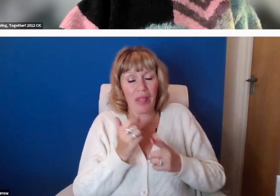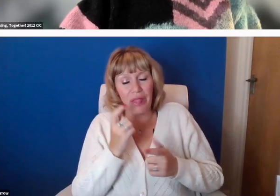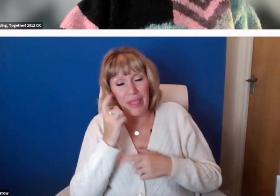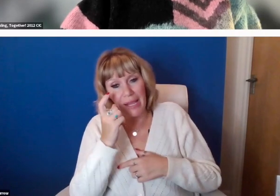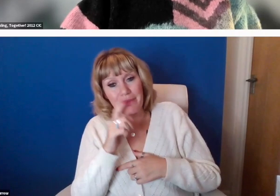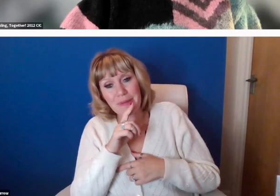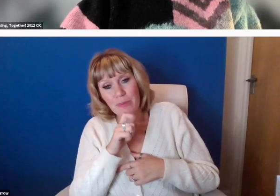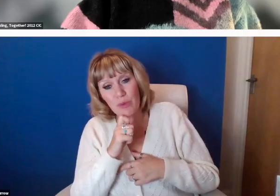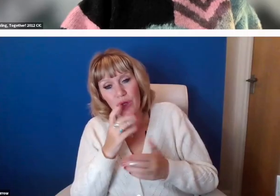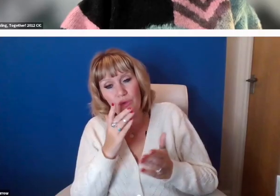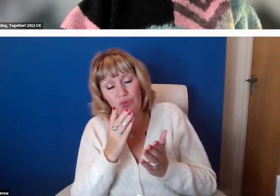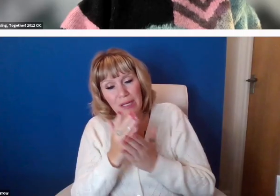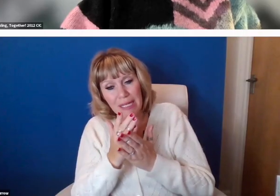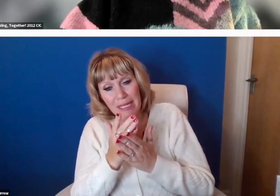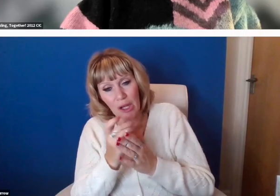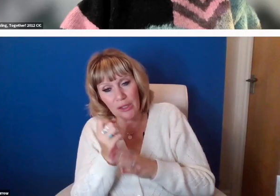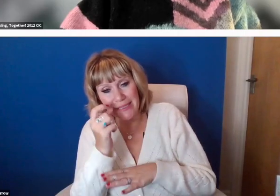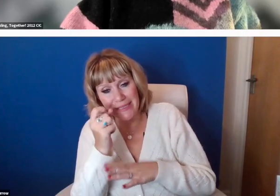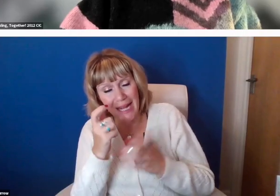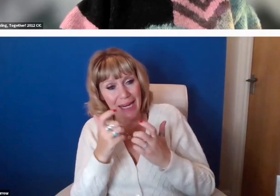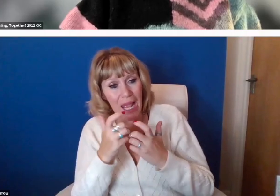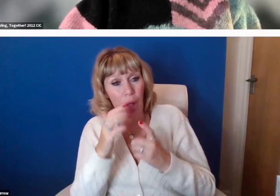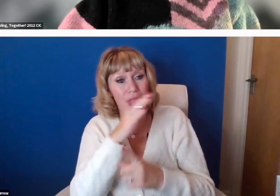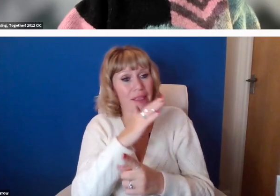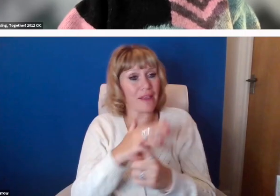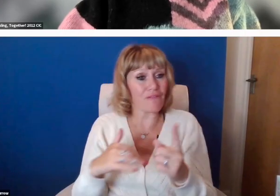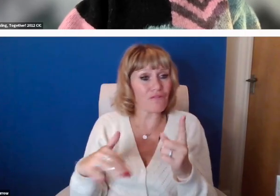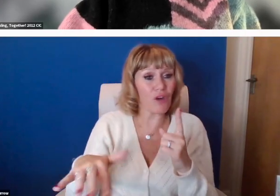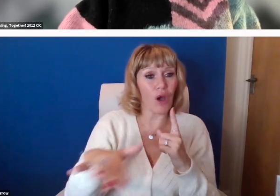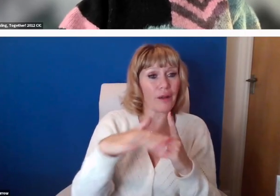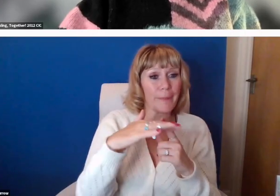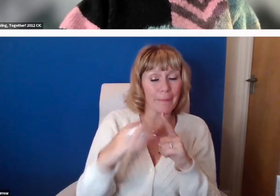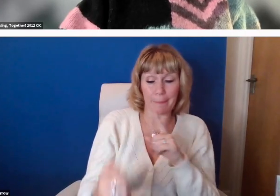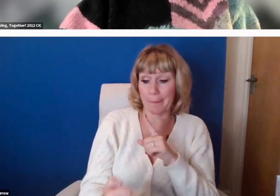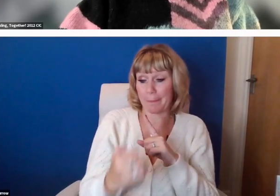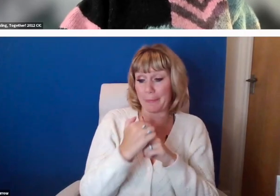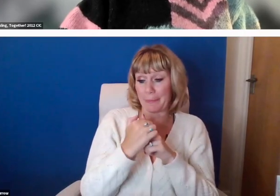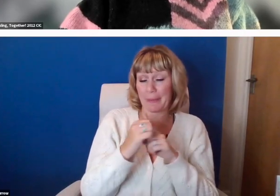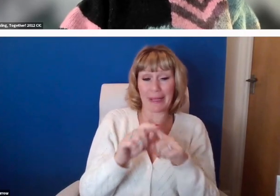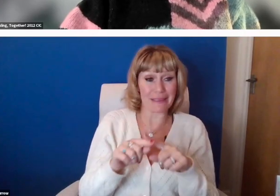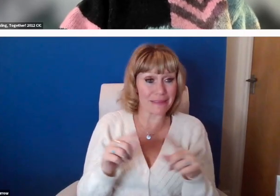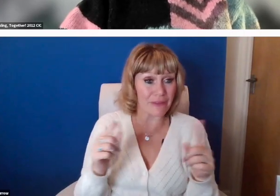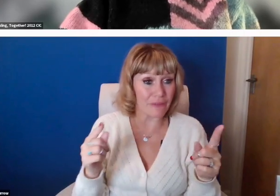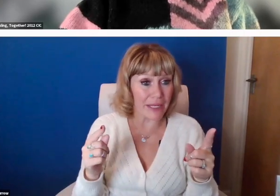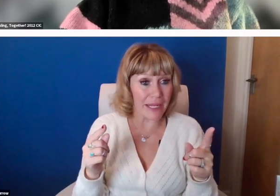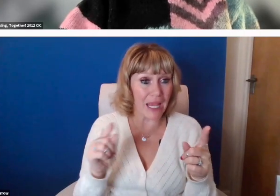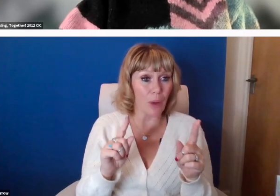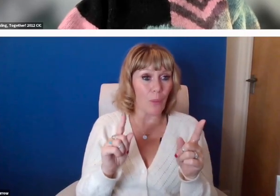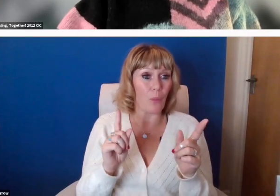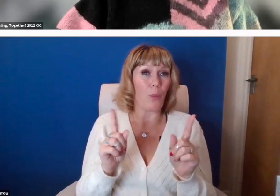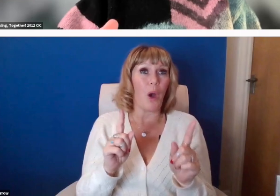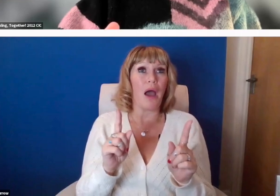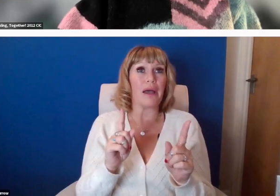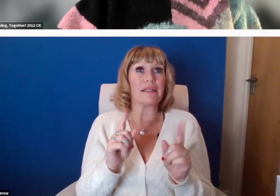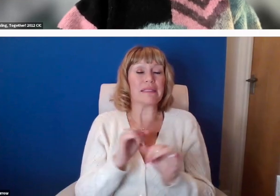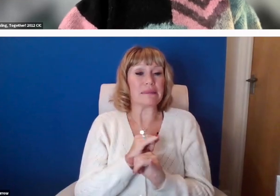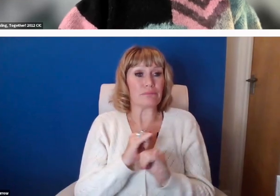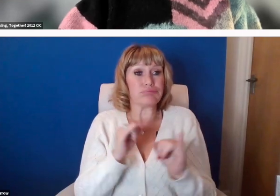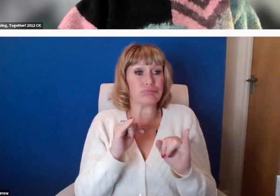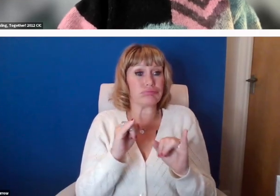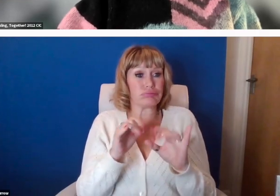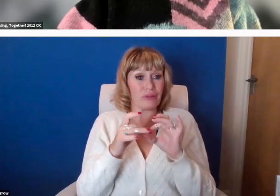how the environment affects us differently as disabled women and what an intense relationship we have with it, whether